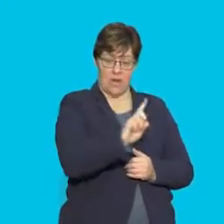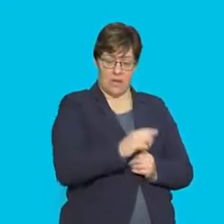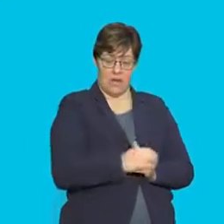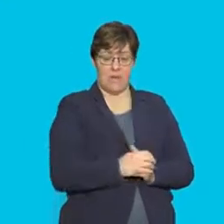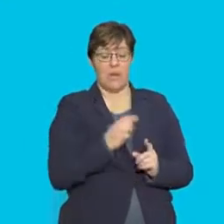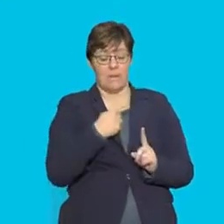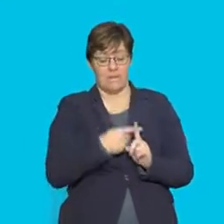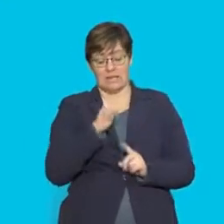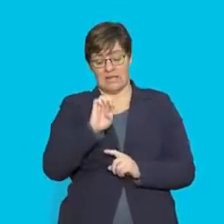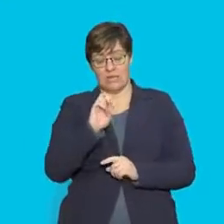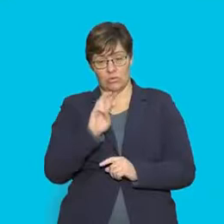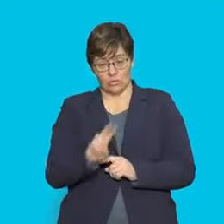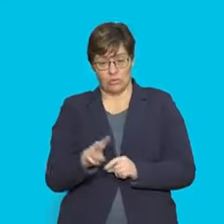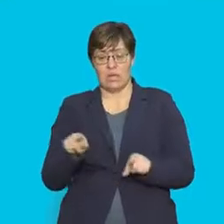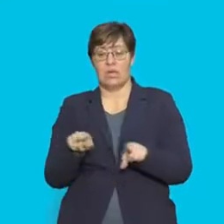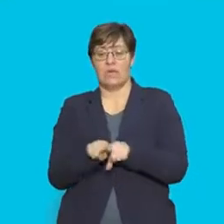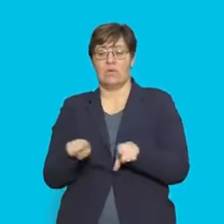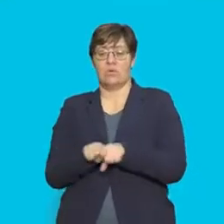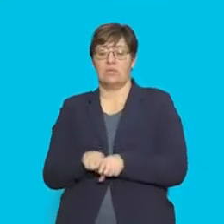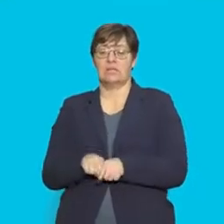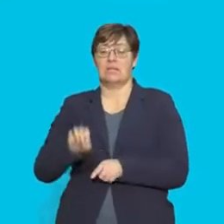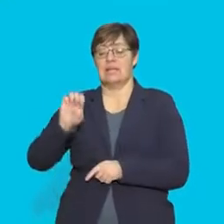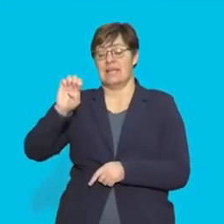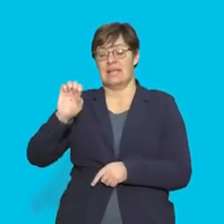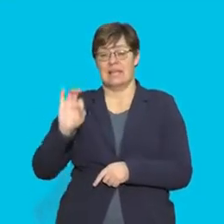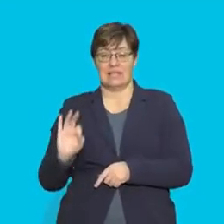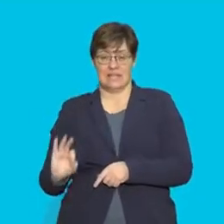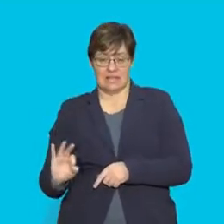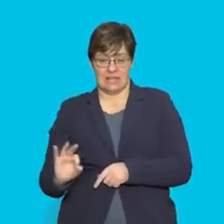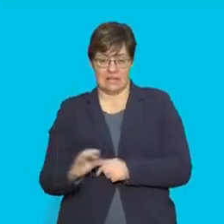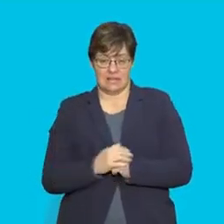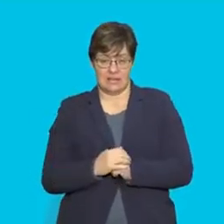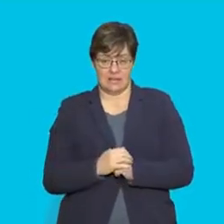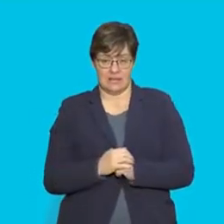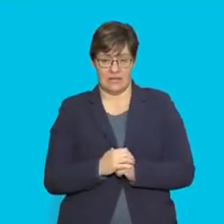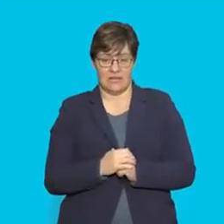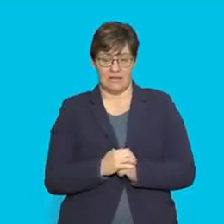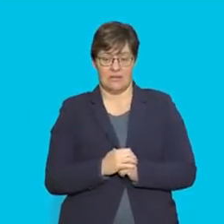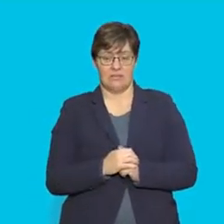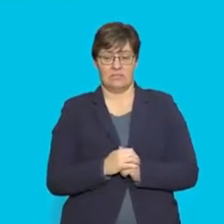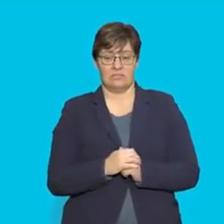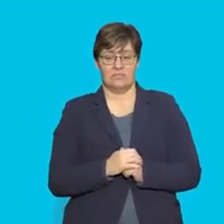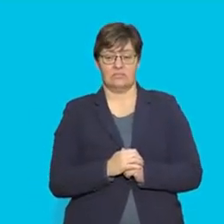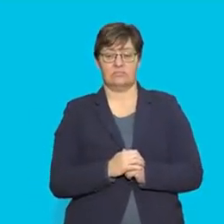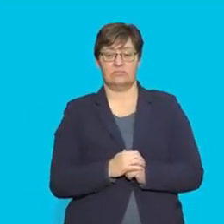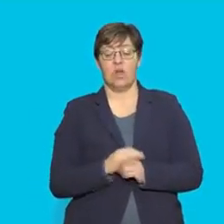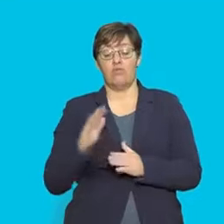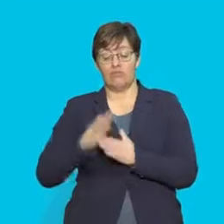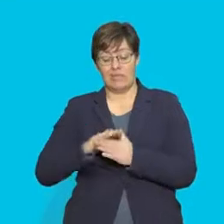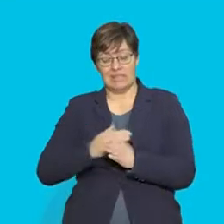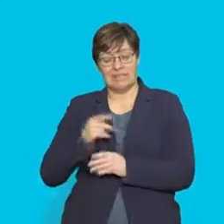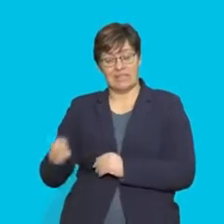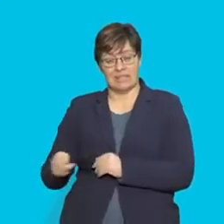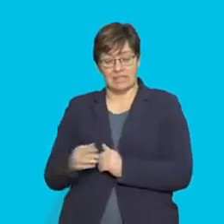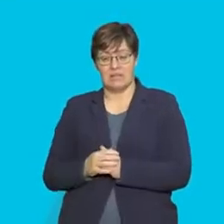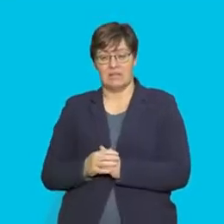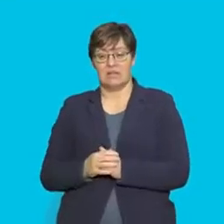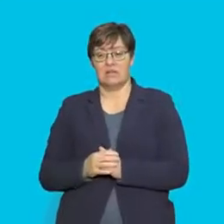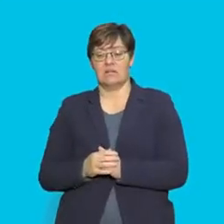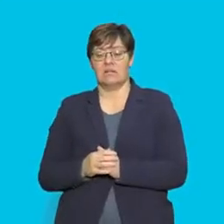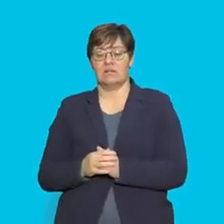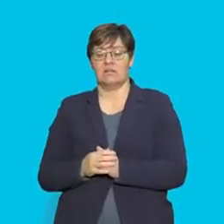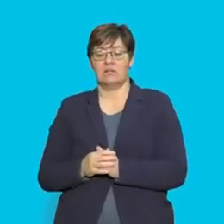E1 plus E2 is equals to E3, right? And the reason for